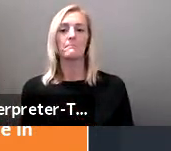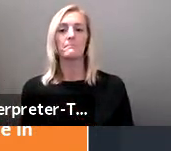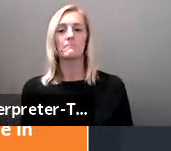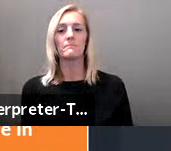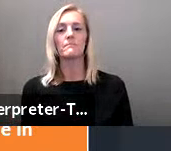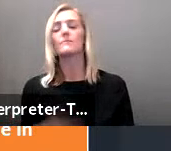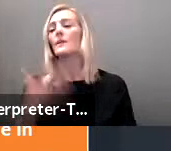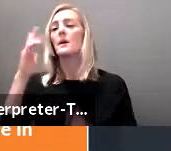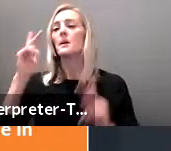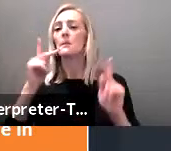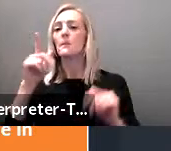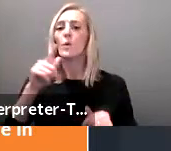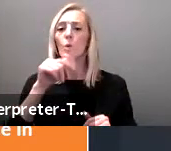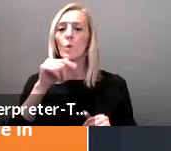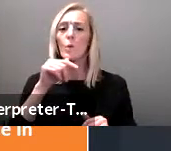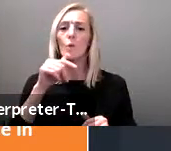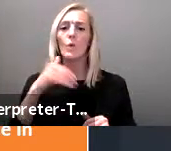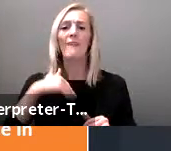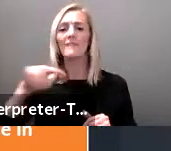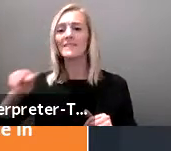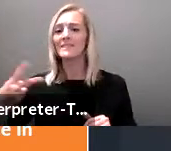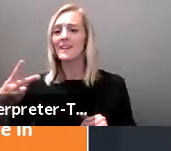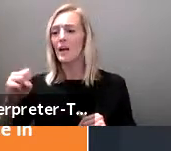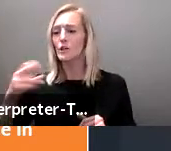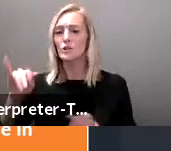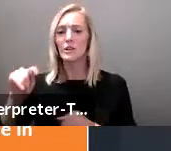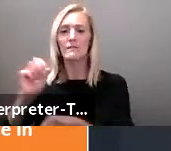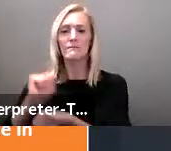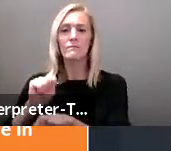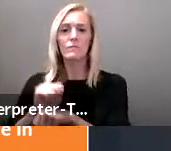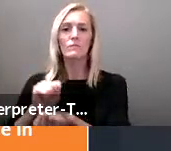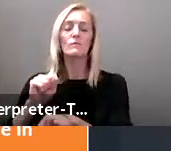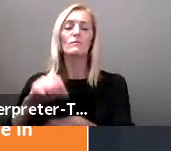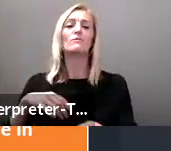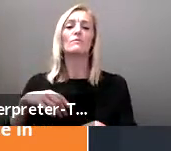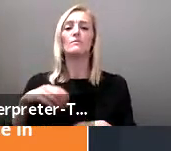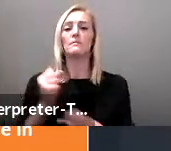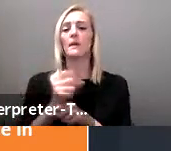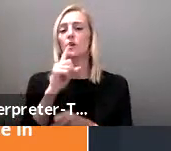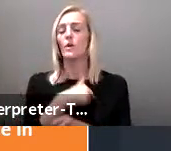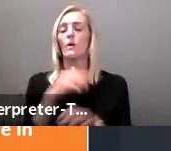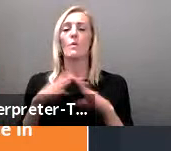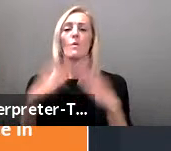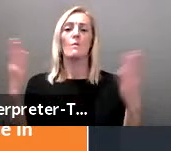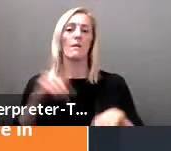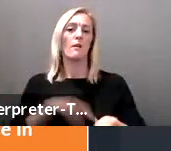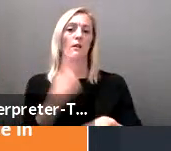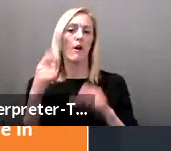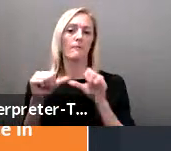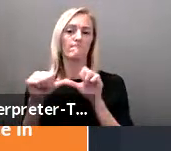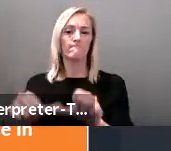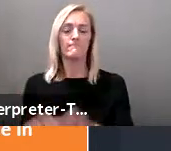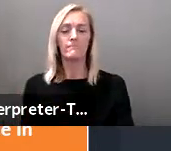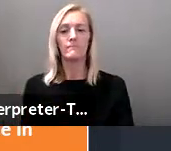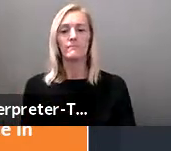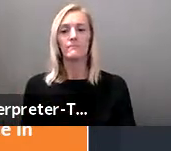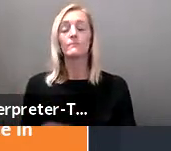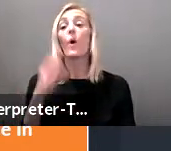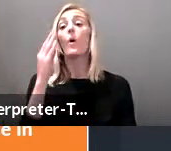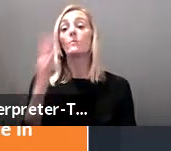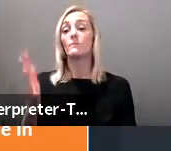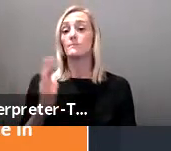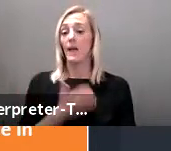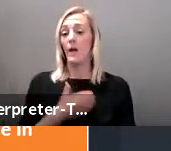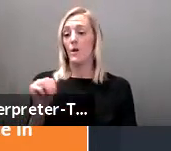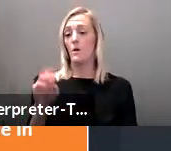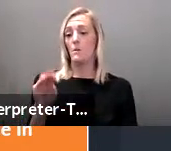people that have second shifts, and doing some things like that. Oh, I have to tell you, we are going to take our mobile unit